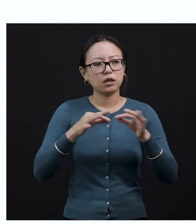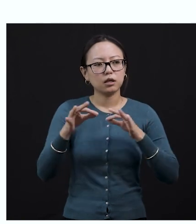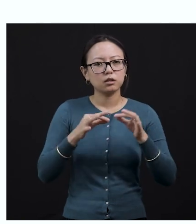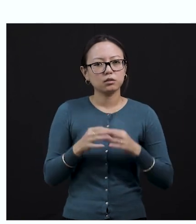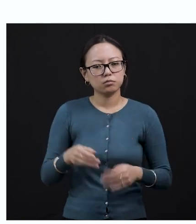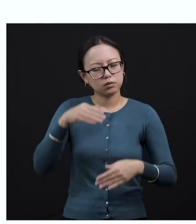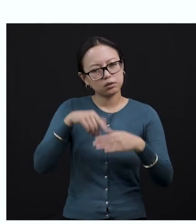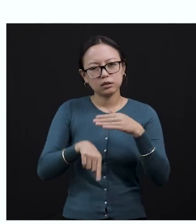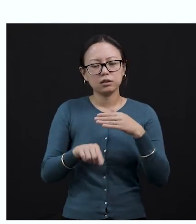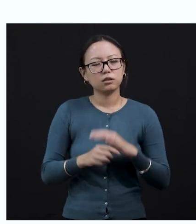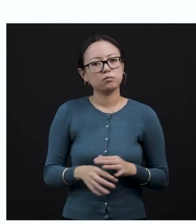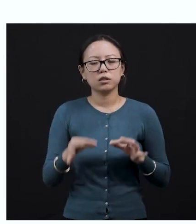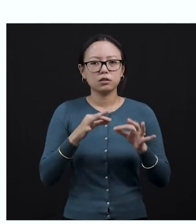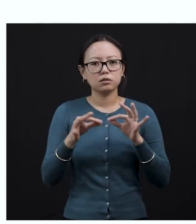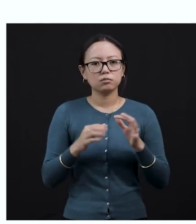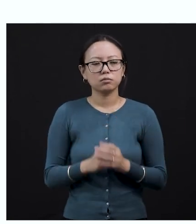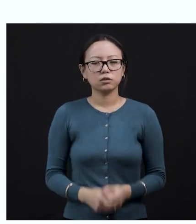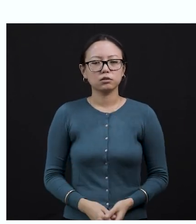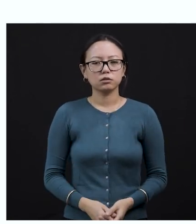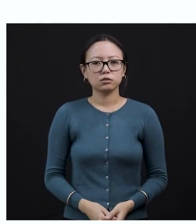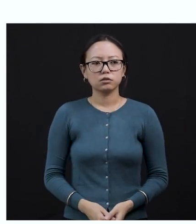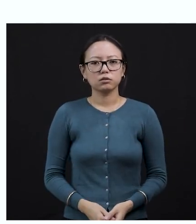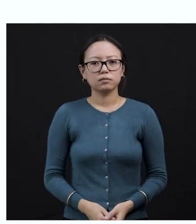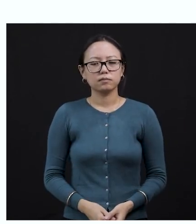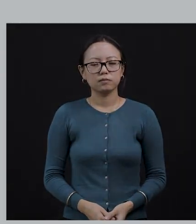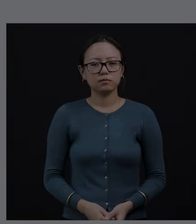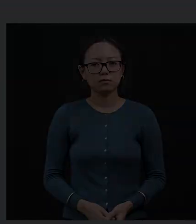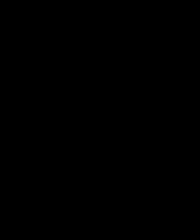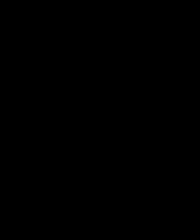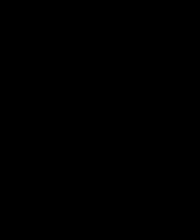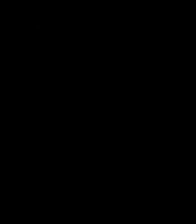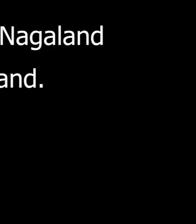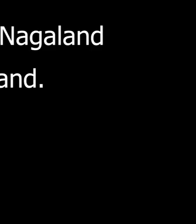I'm going to explain the second part, that is the remaining portion of the chapter.